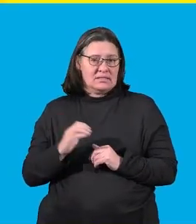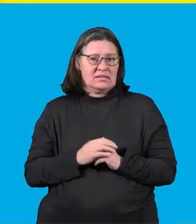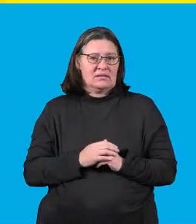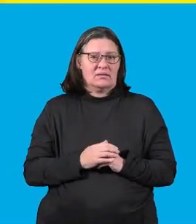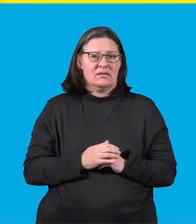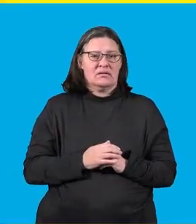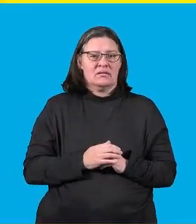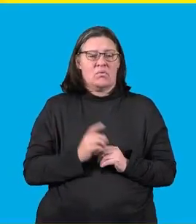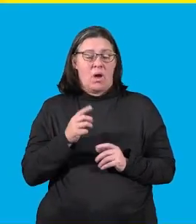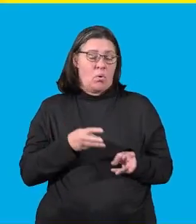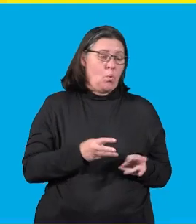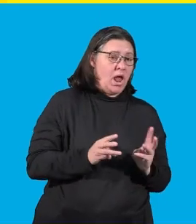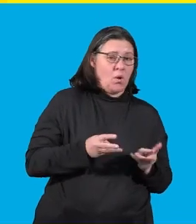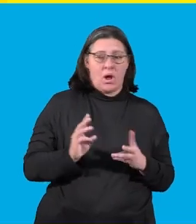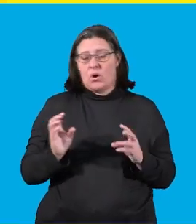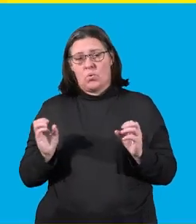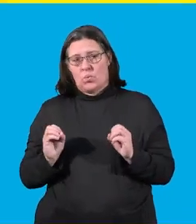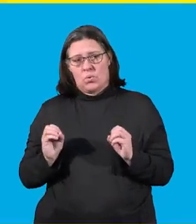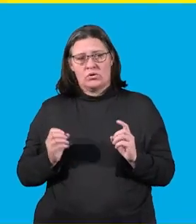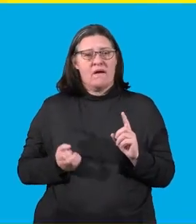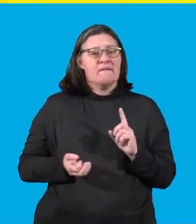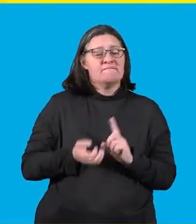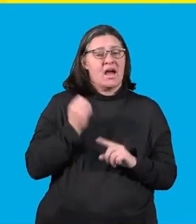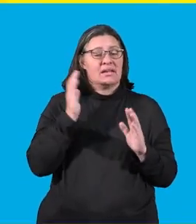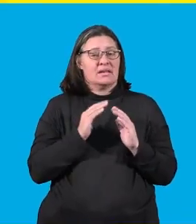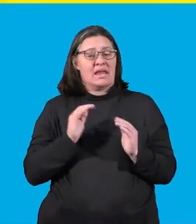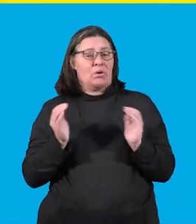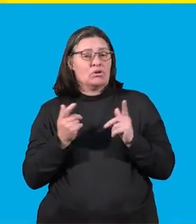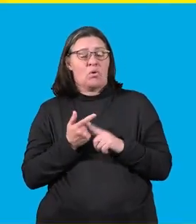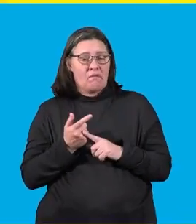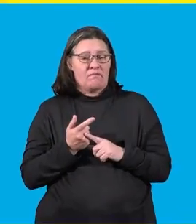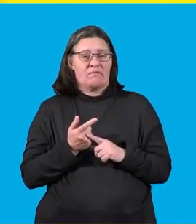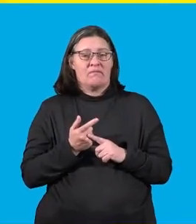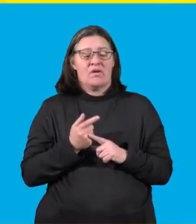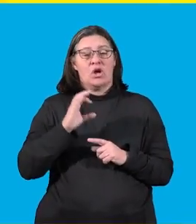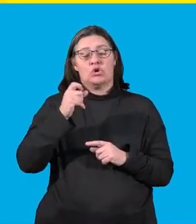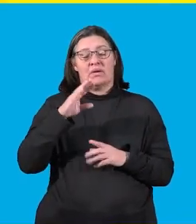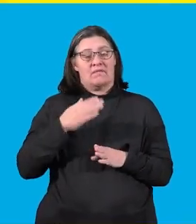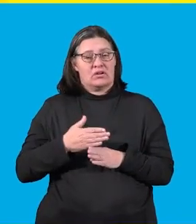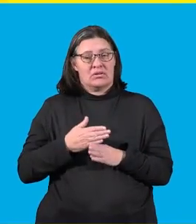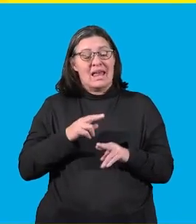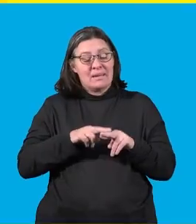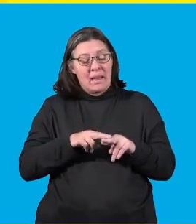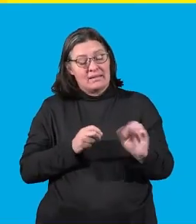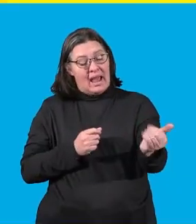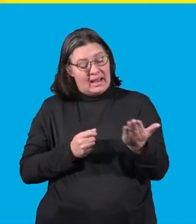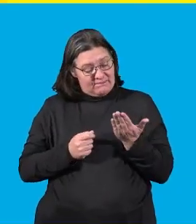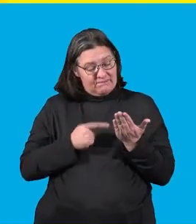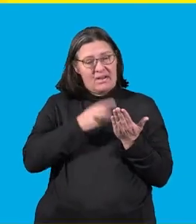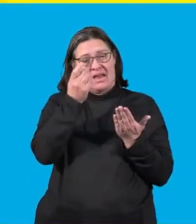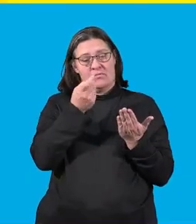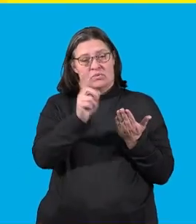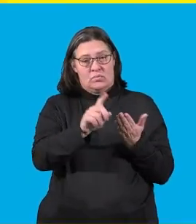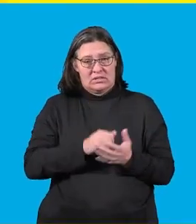c. So there's no one method to always find the equation of a cubic function. It changes depending on the information that they've given